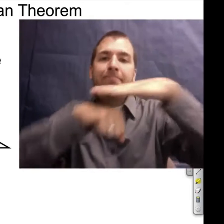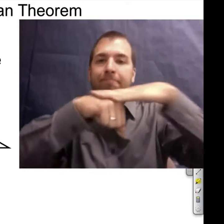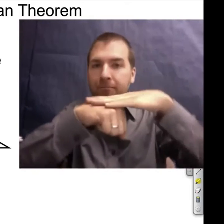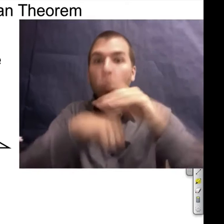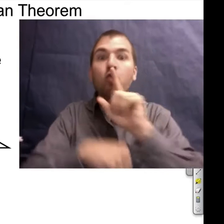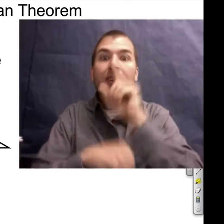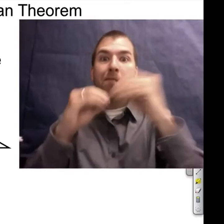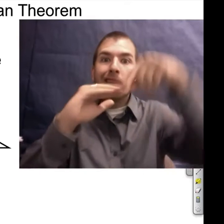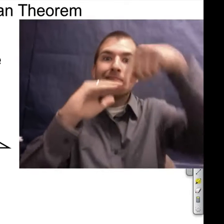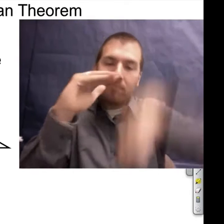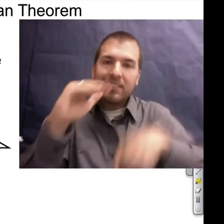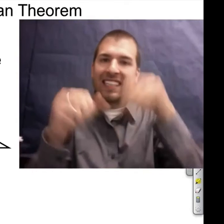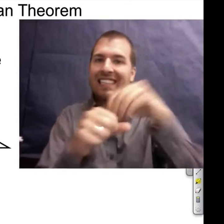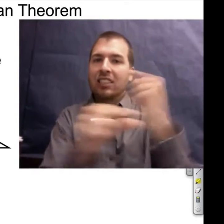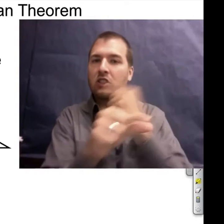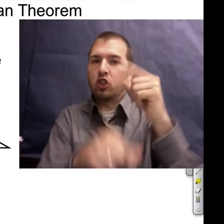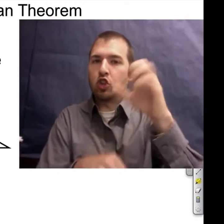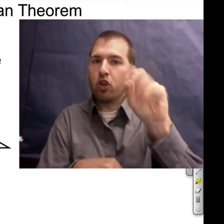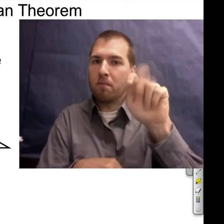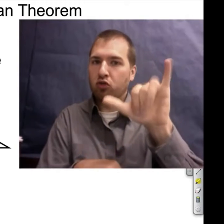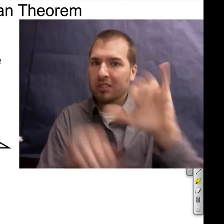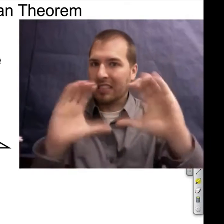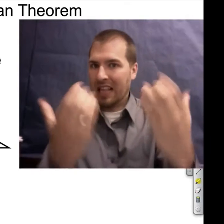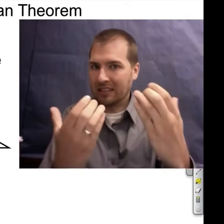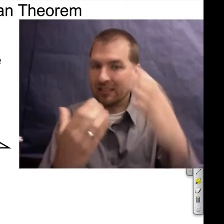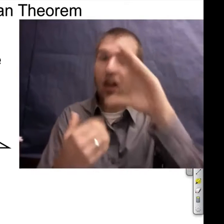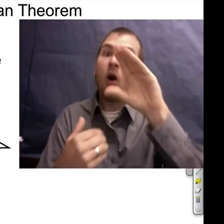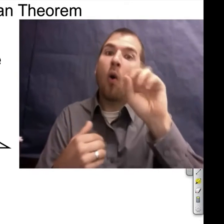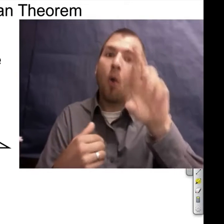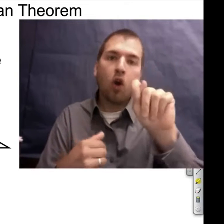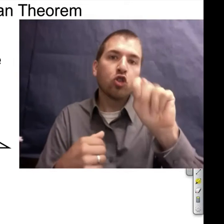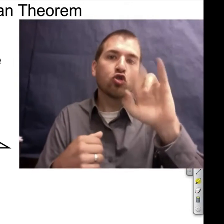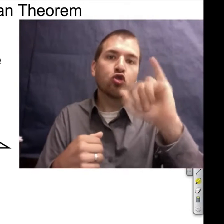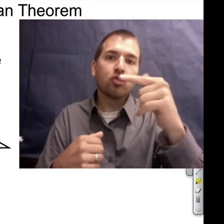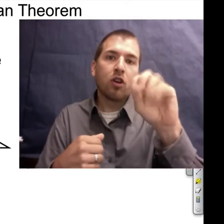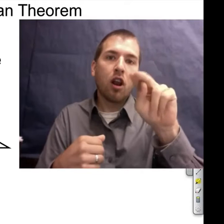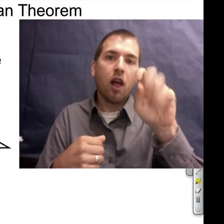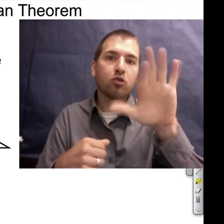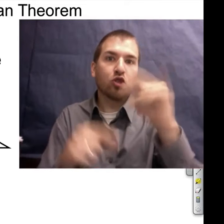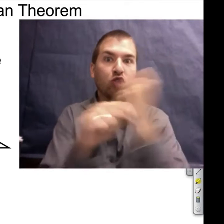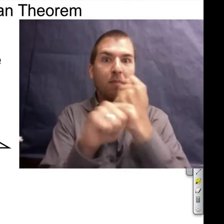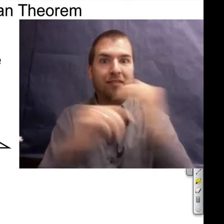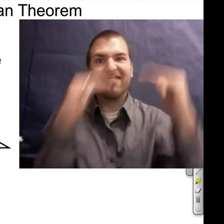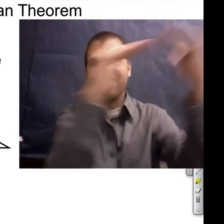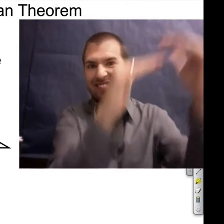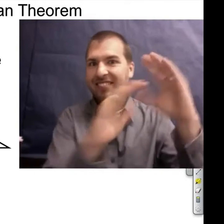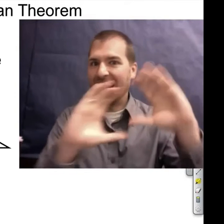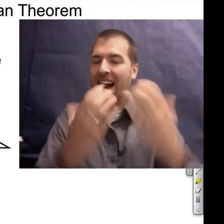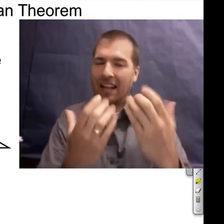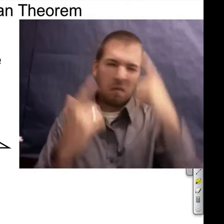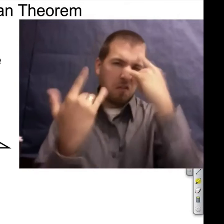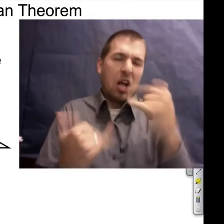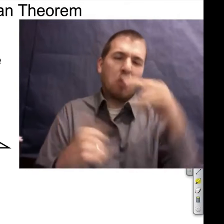we're going to touch on this, just give you like a basic instructions in your geometry class or trigonometry